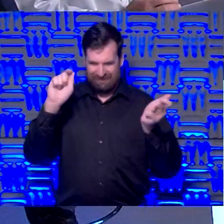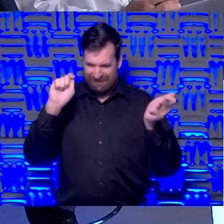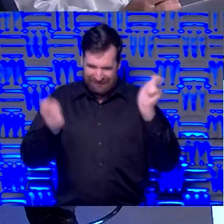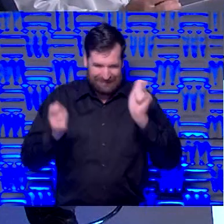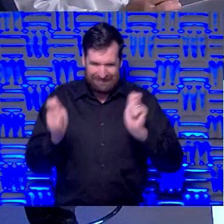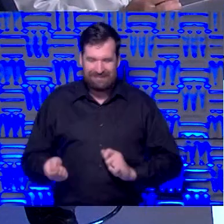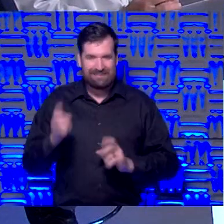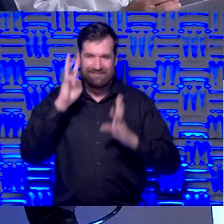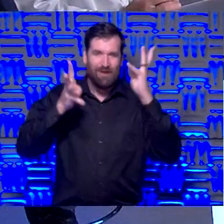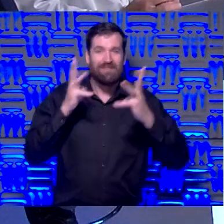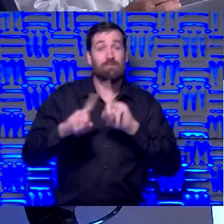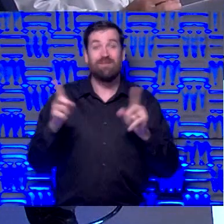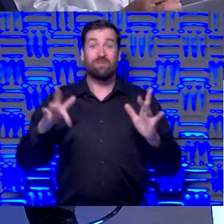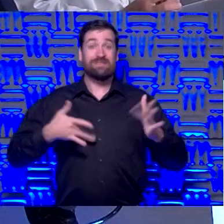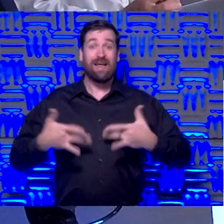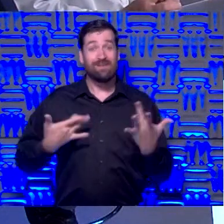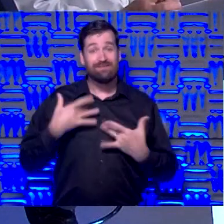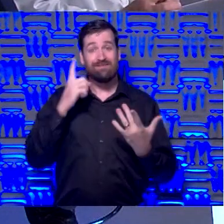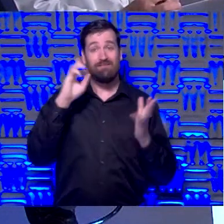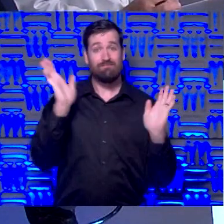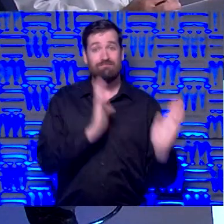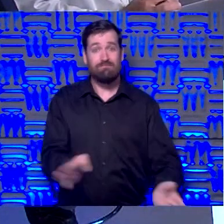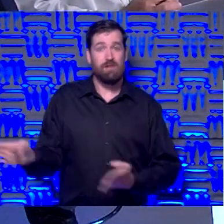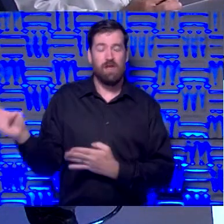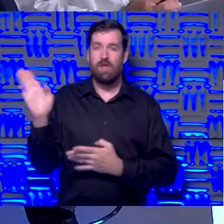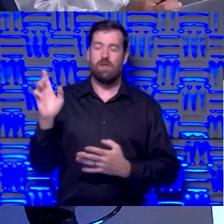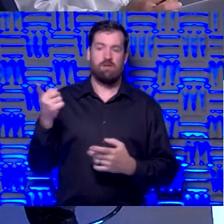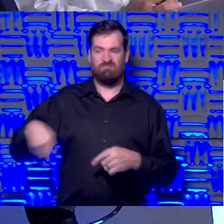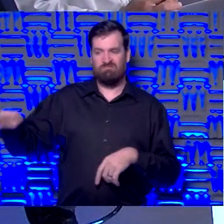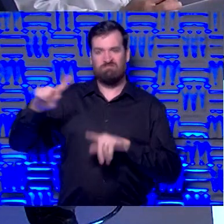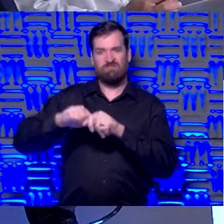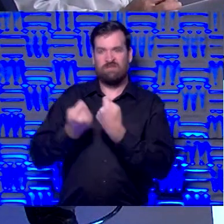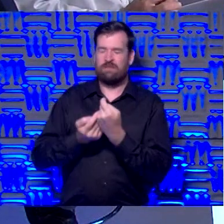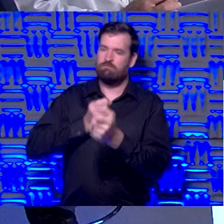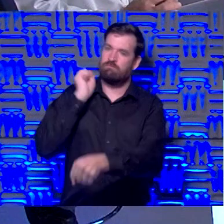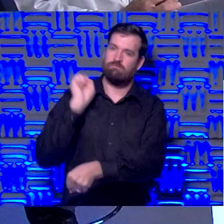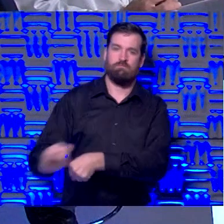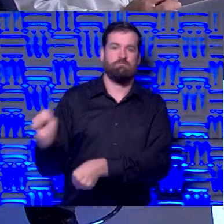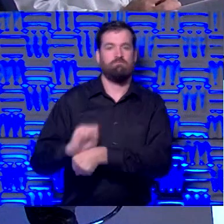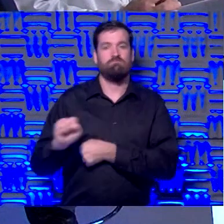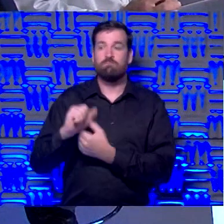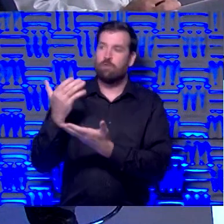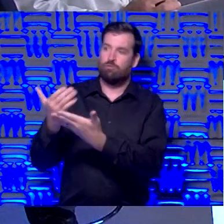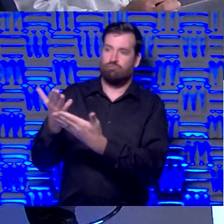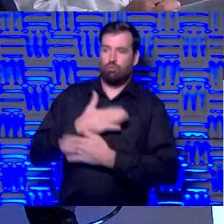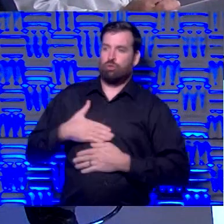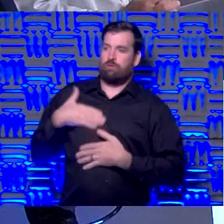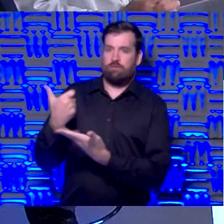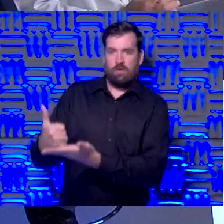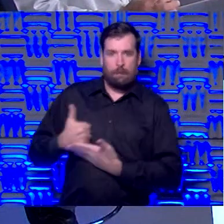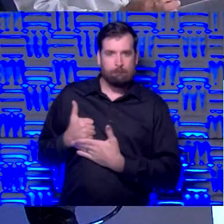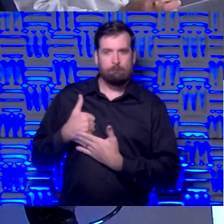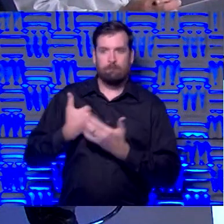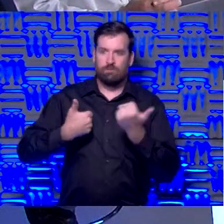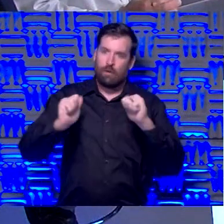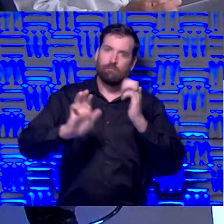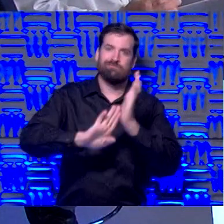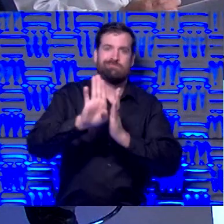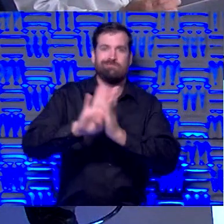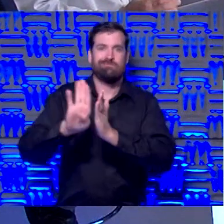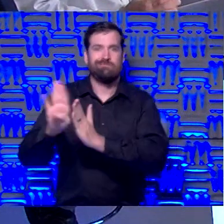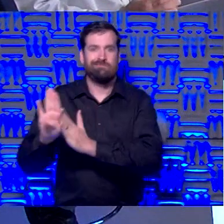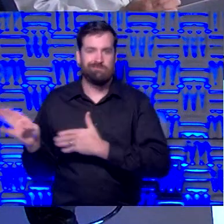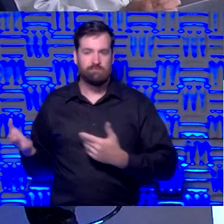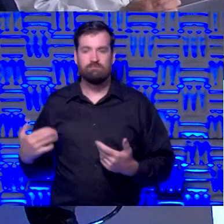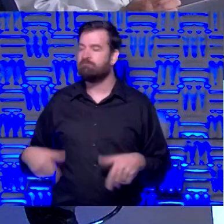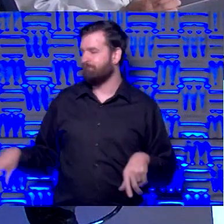But we're excited. I mean, I think we have a solid plan. The team's worked really hard on it, and we really appreciate the help of the health system as we've gone through this design